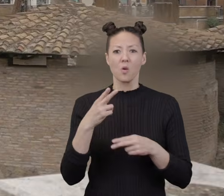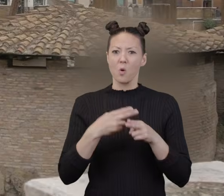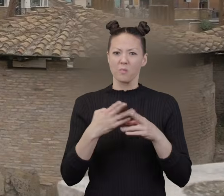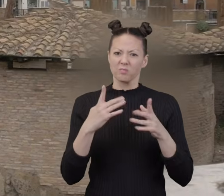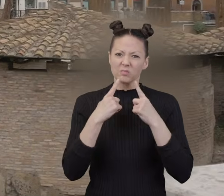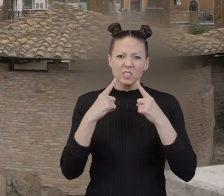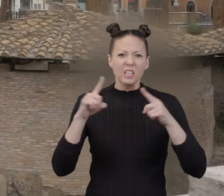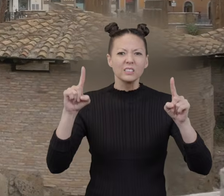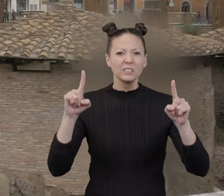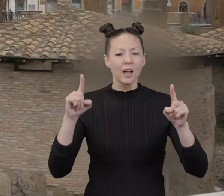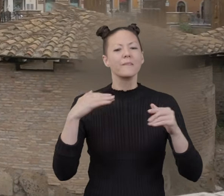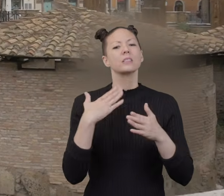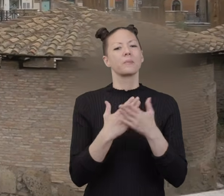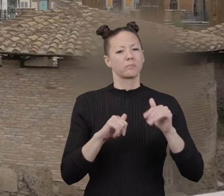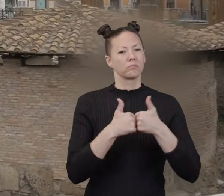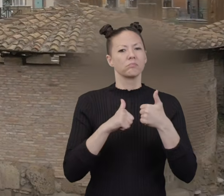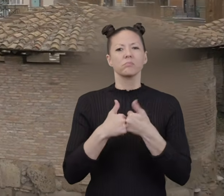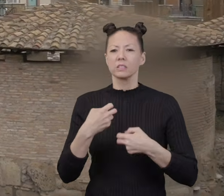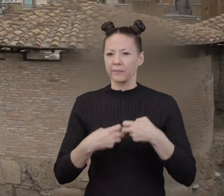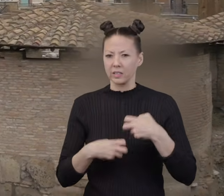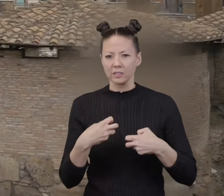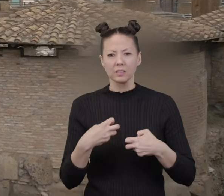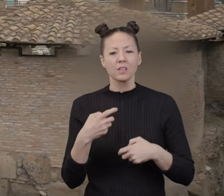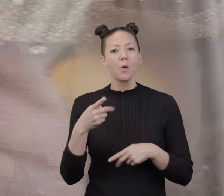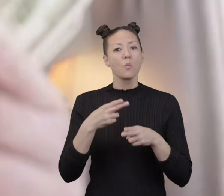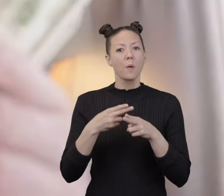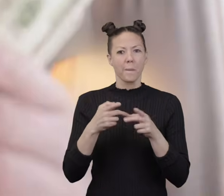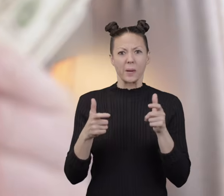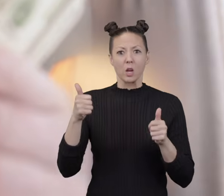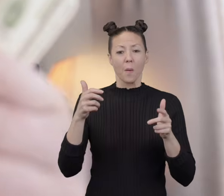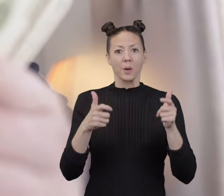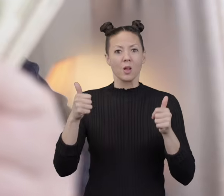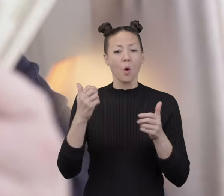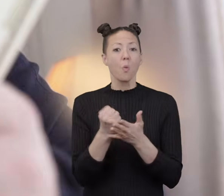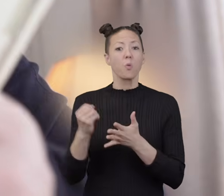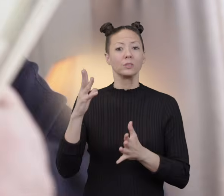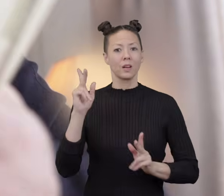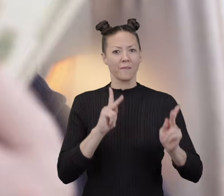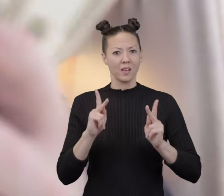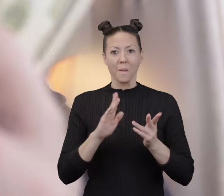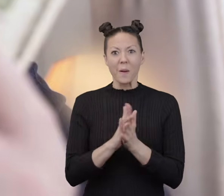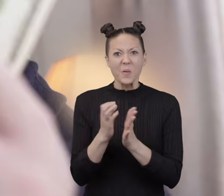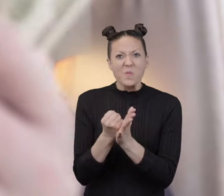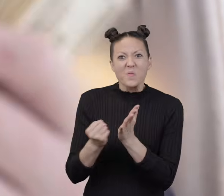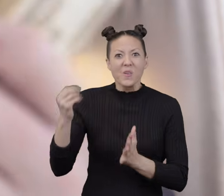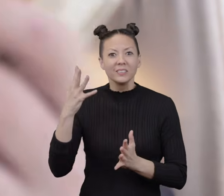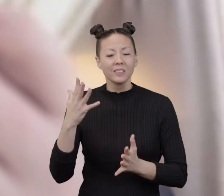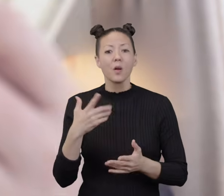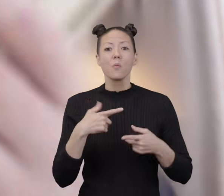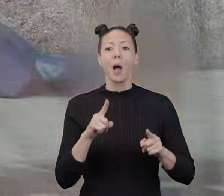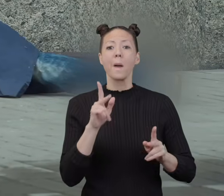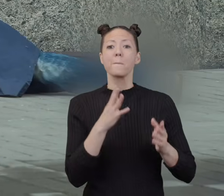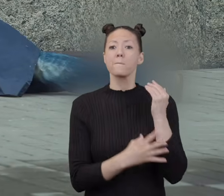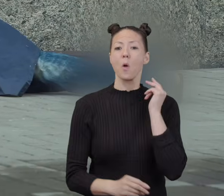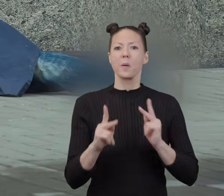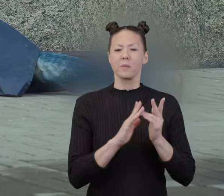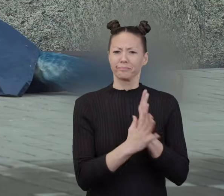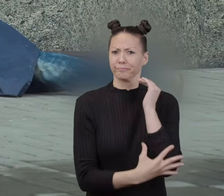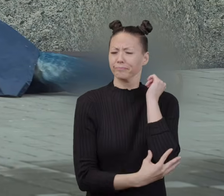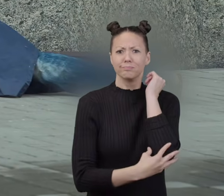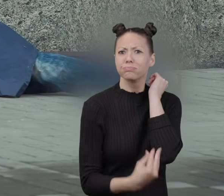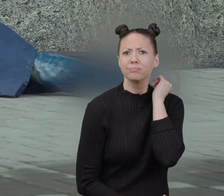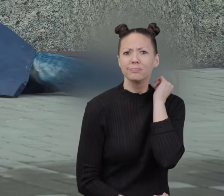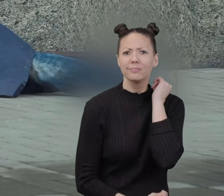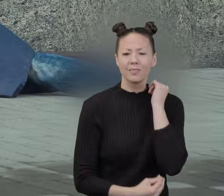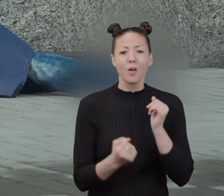Rome's success, they also had some difficulties. As Rome got bigger, the rich citizens got richer, while the poor people